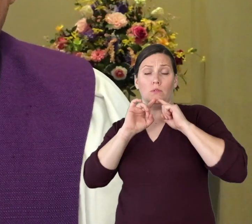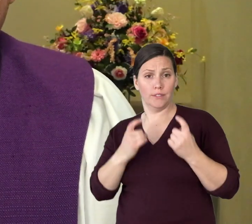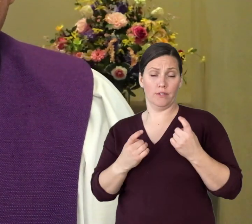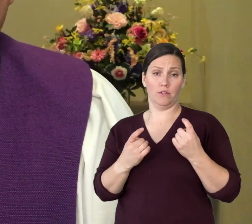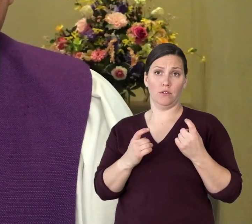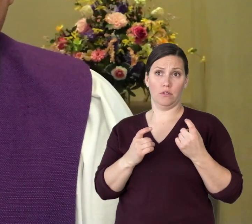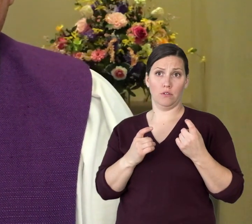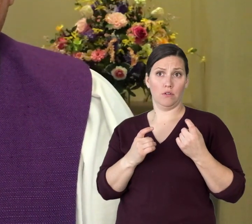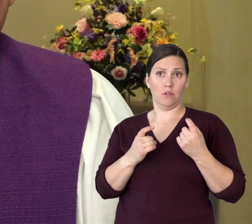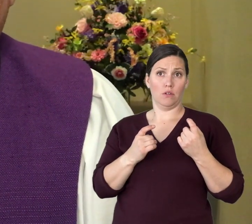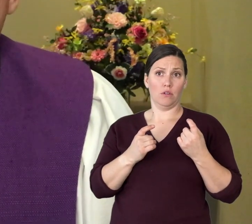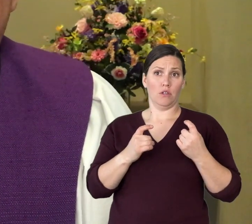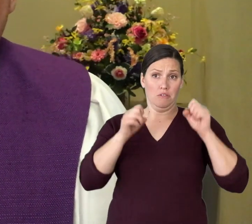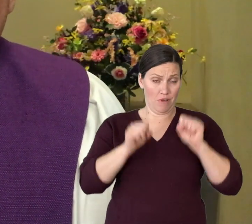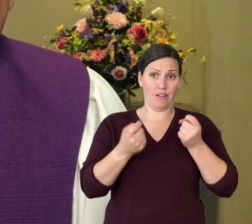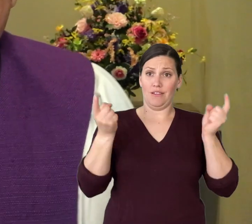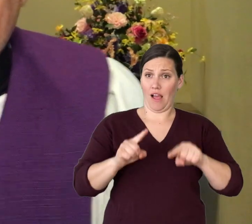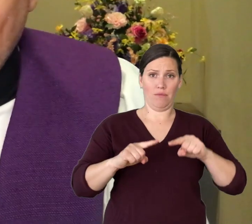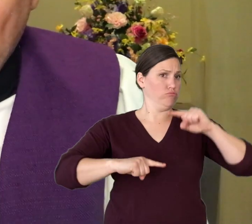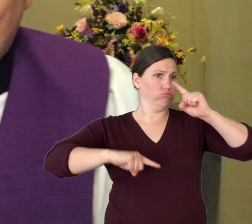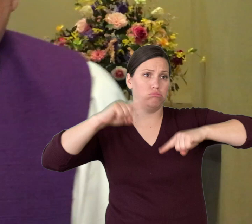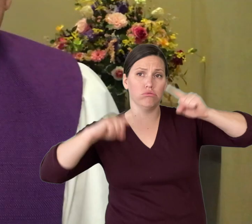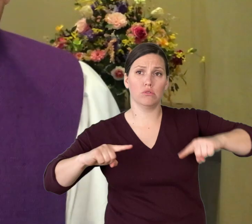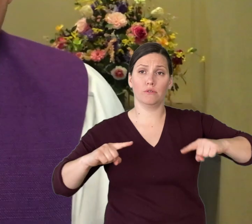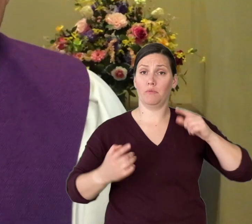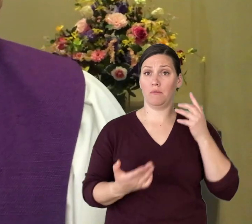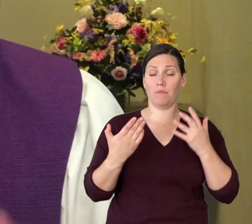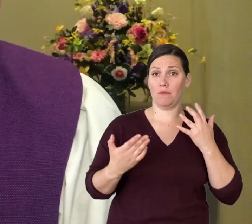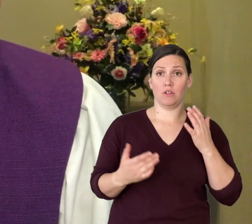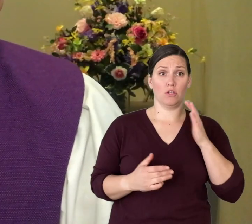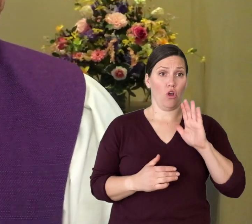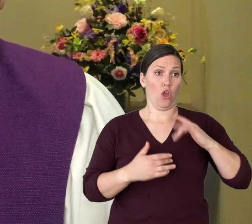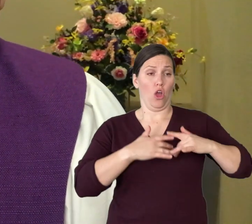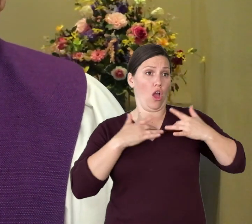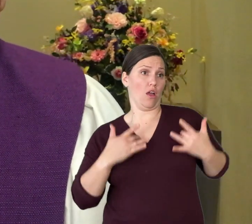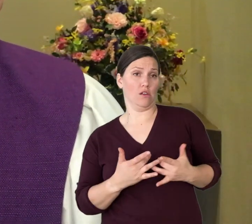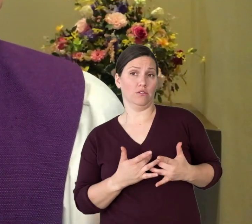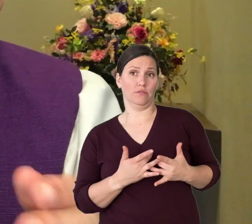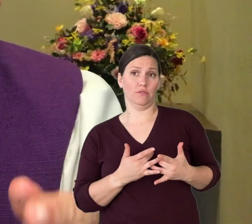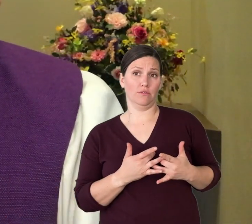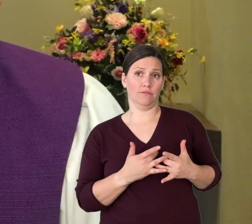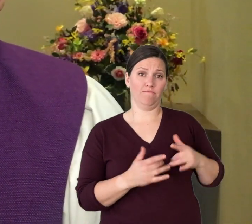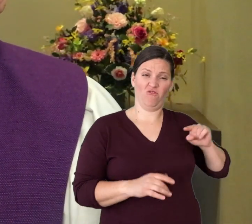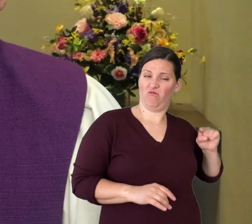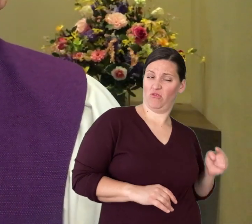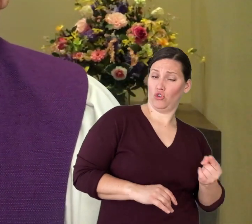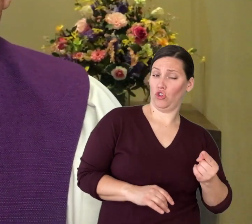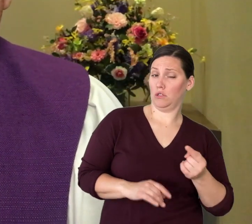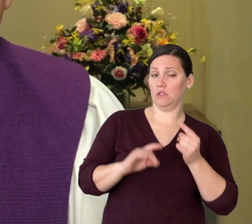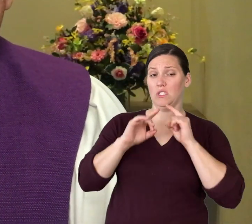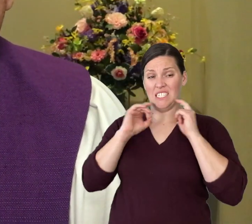sin. That can happen in many ways. Perhaps it might be your conscience that accuses you of